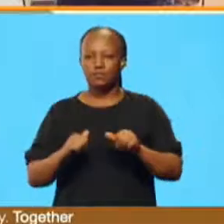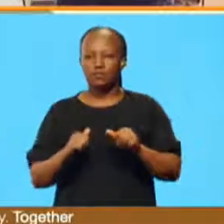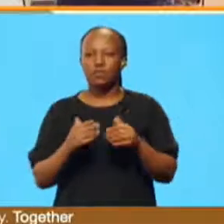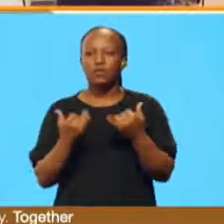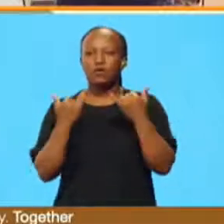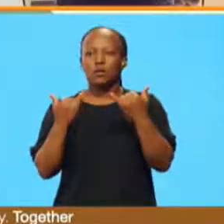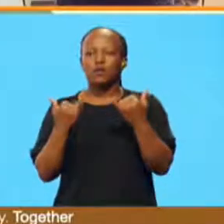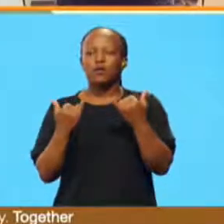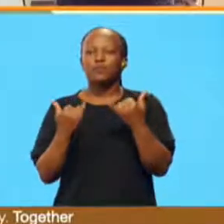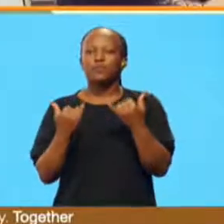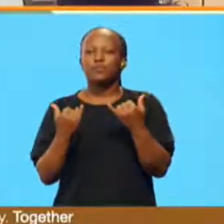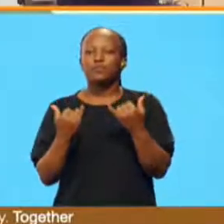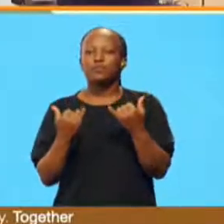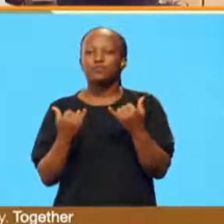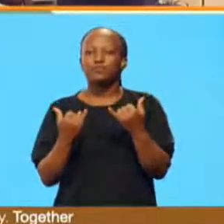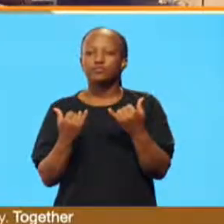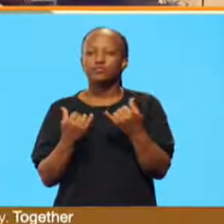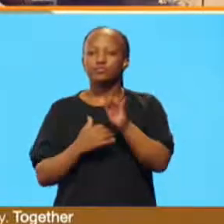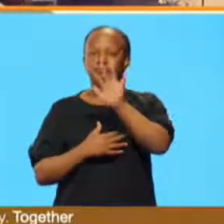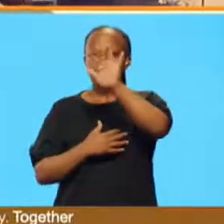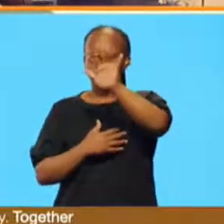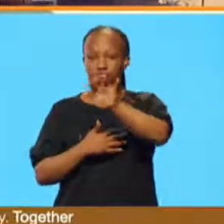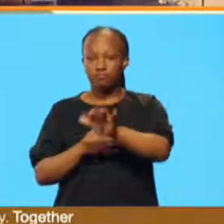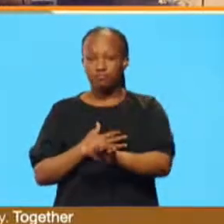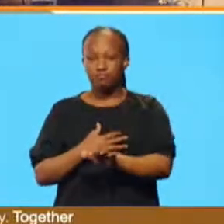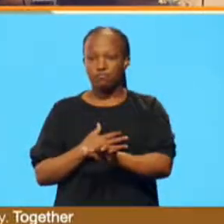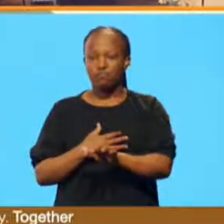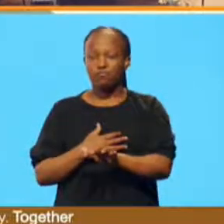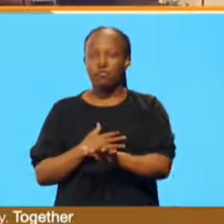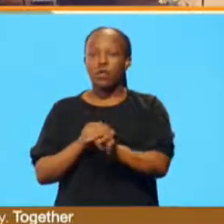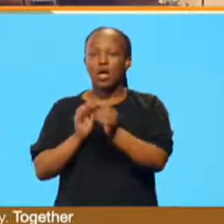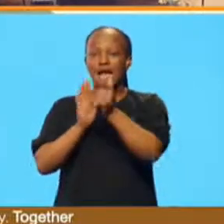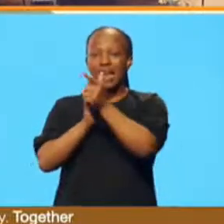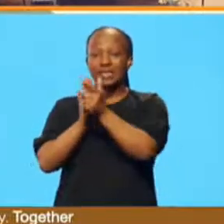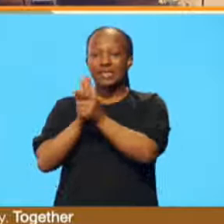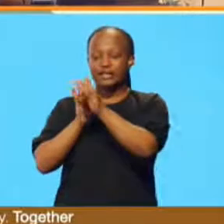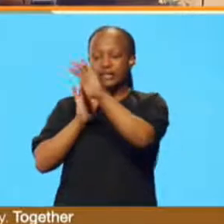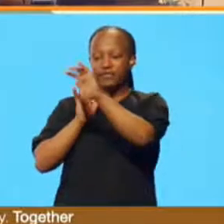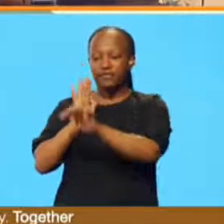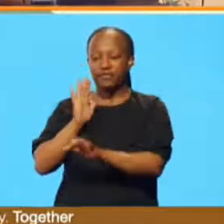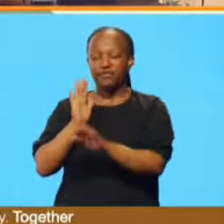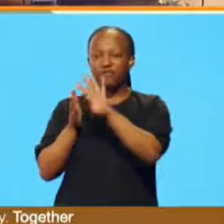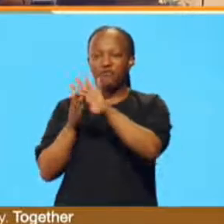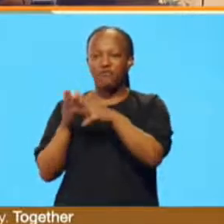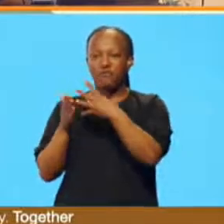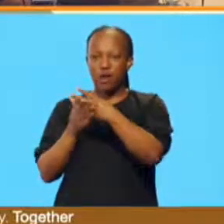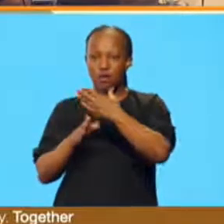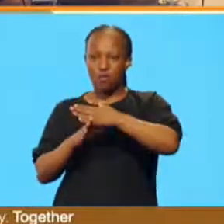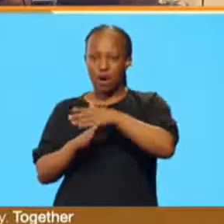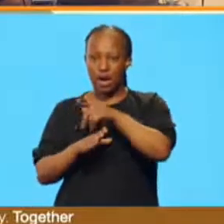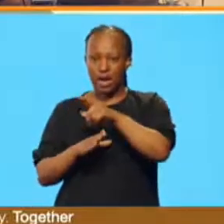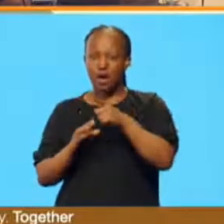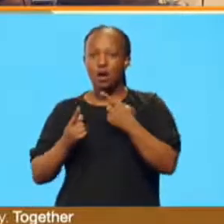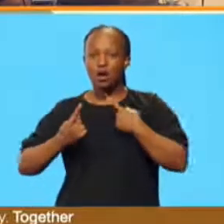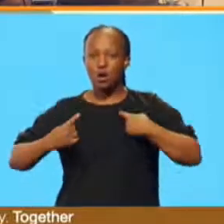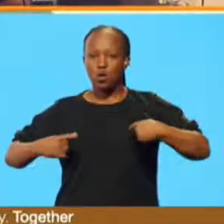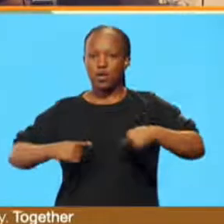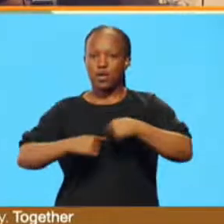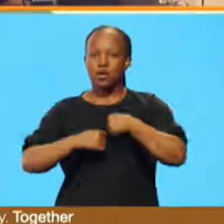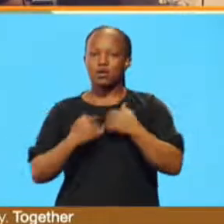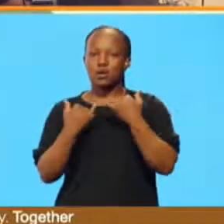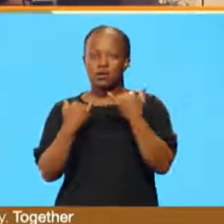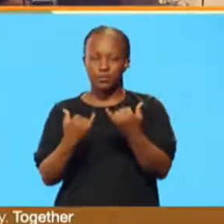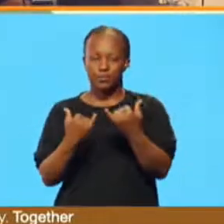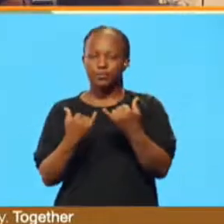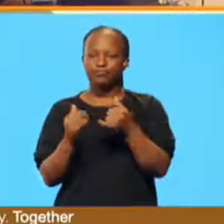the mandate of the CGE. That is the legislative framework that we are taking our